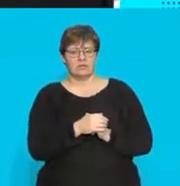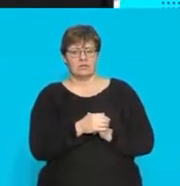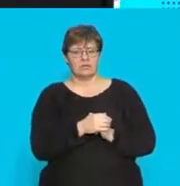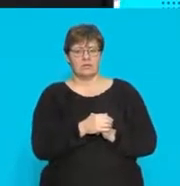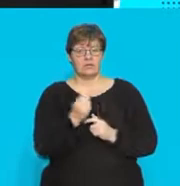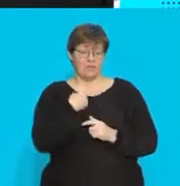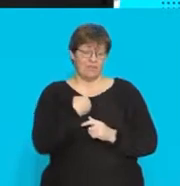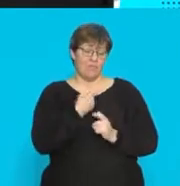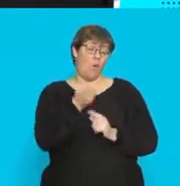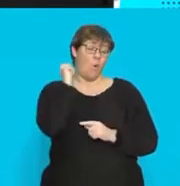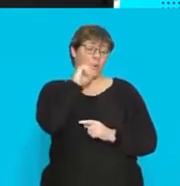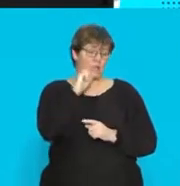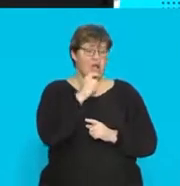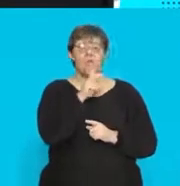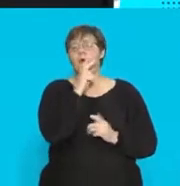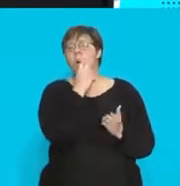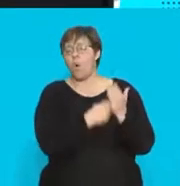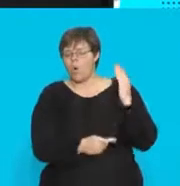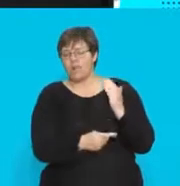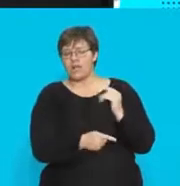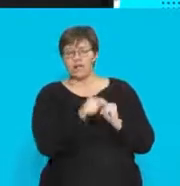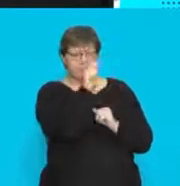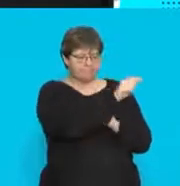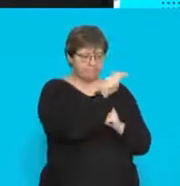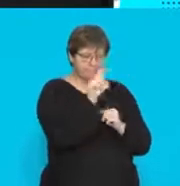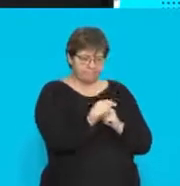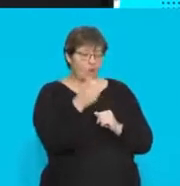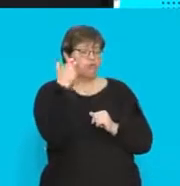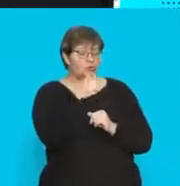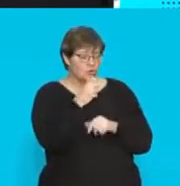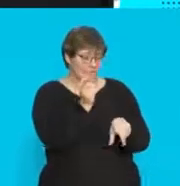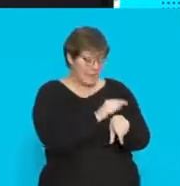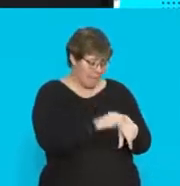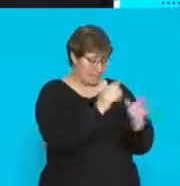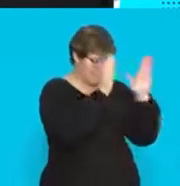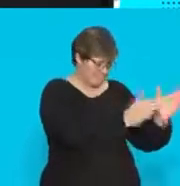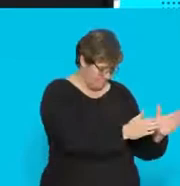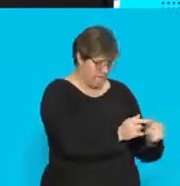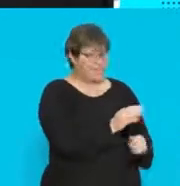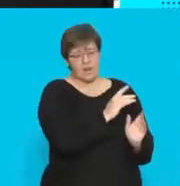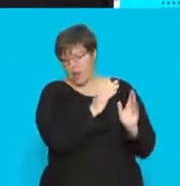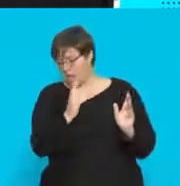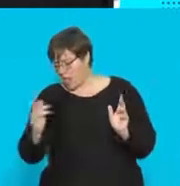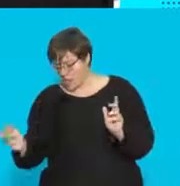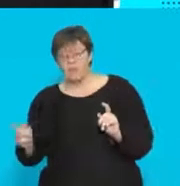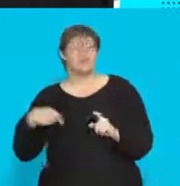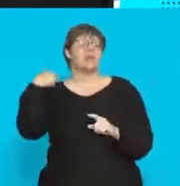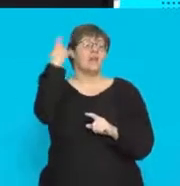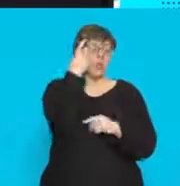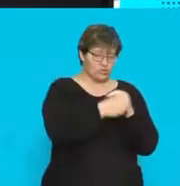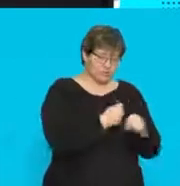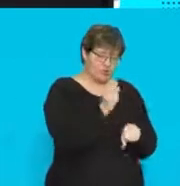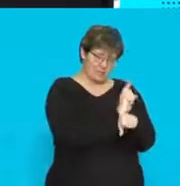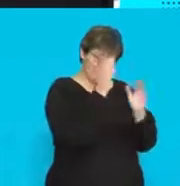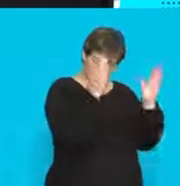My age, when I was growing up, we only had certain fruit in certain seasons because that is when they grew.